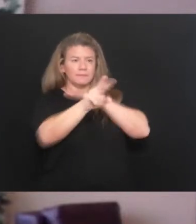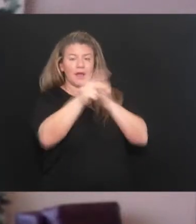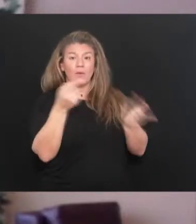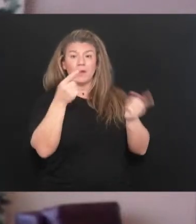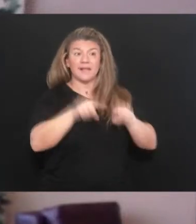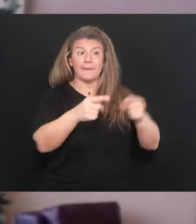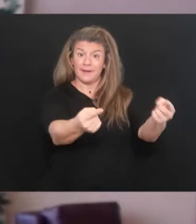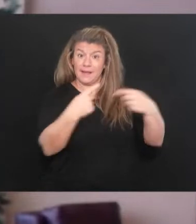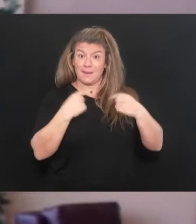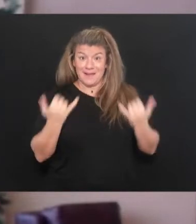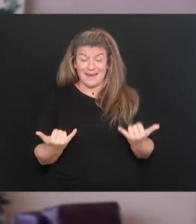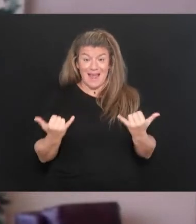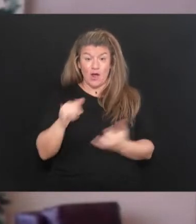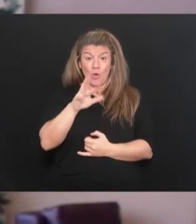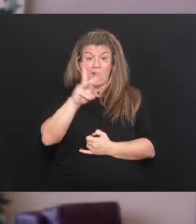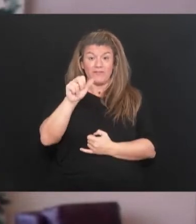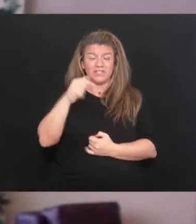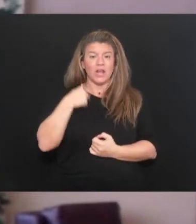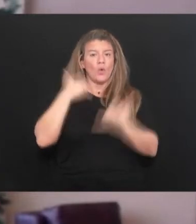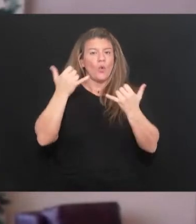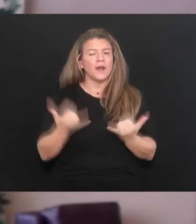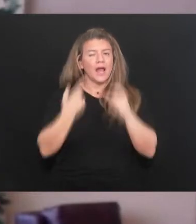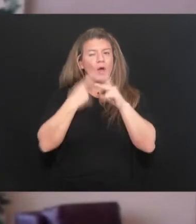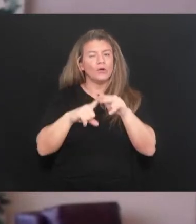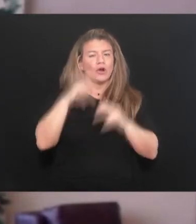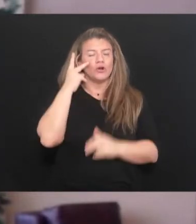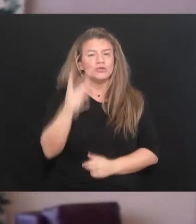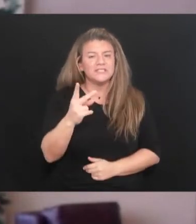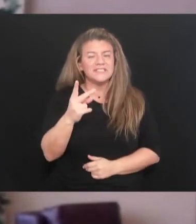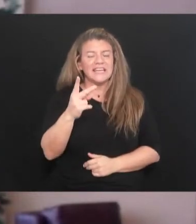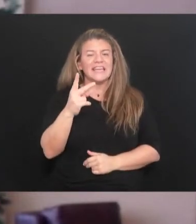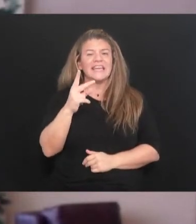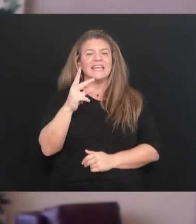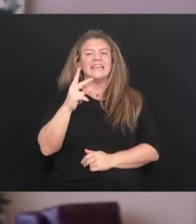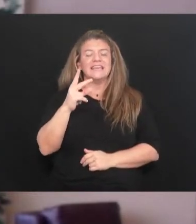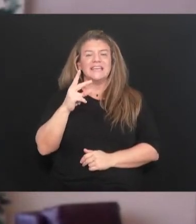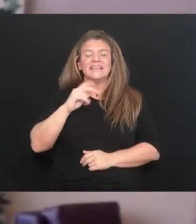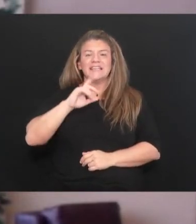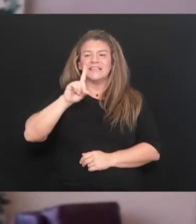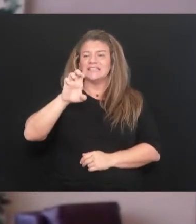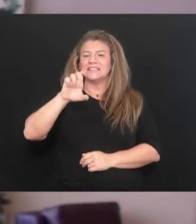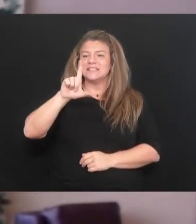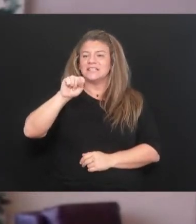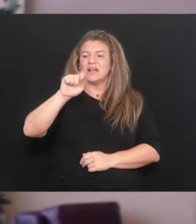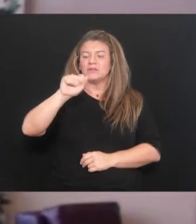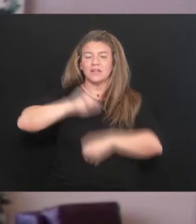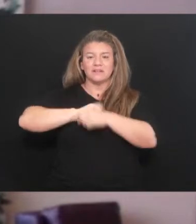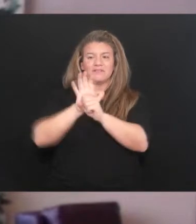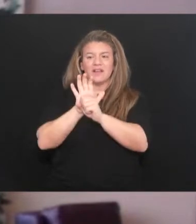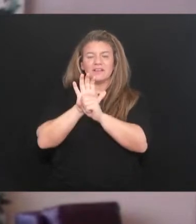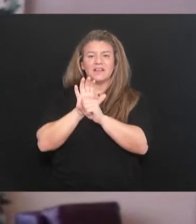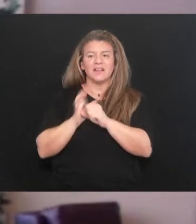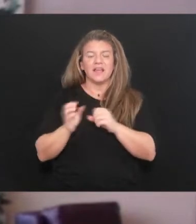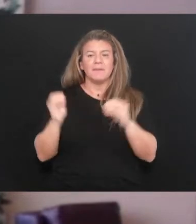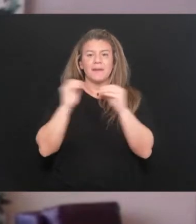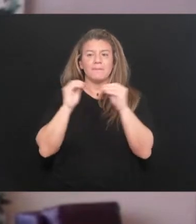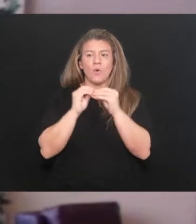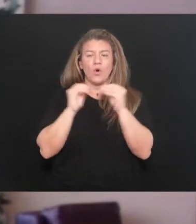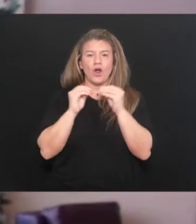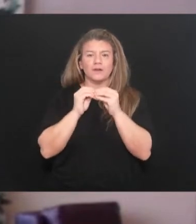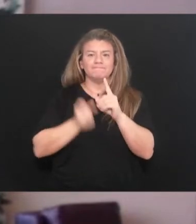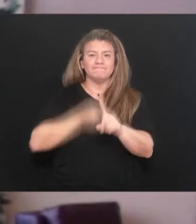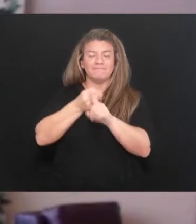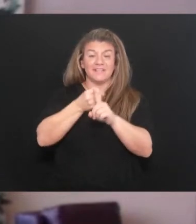West Virginia, we are now starting to see the force of the Delta variant be expressed here in West Virginia. And as the